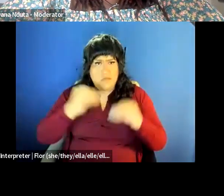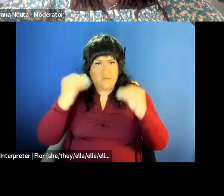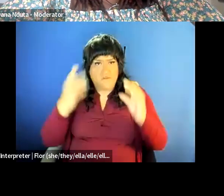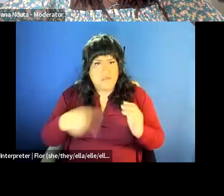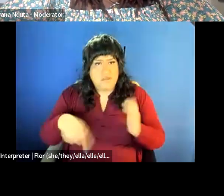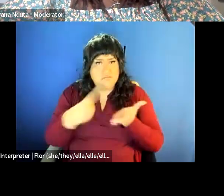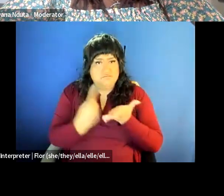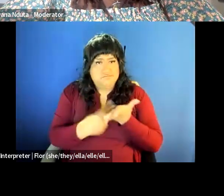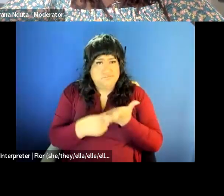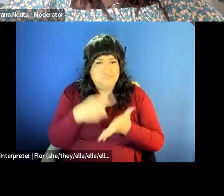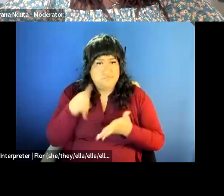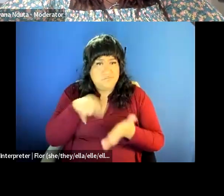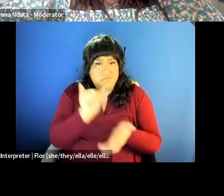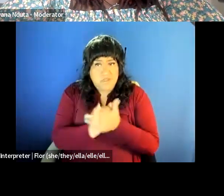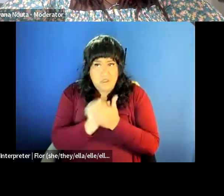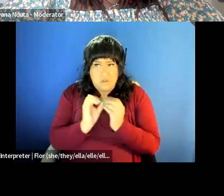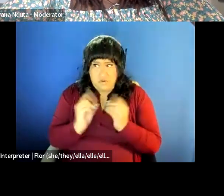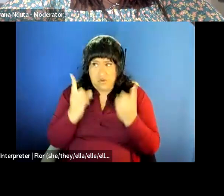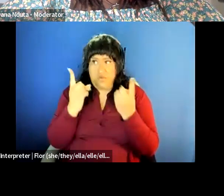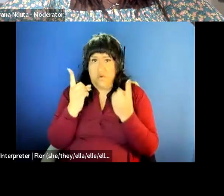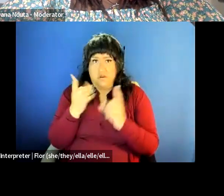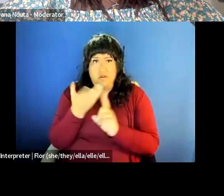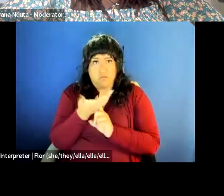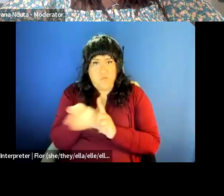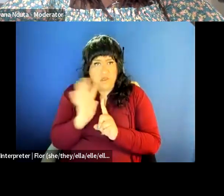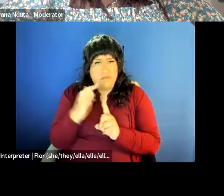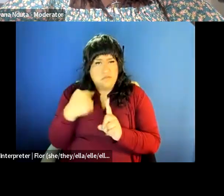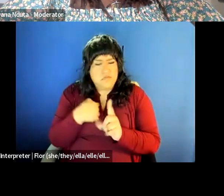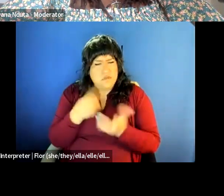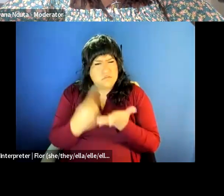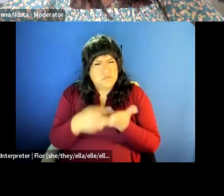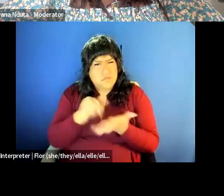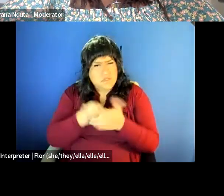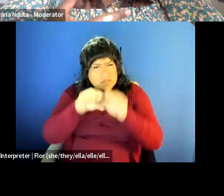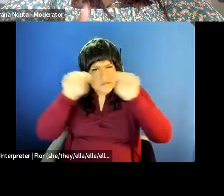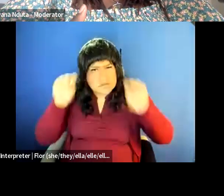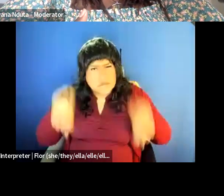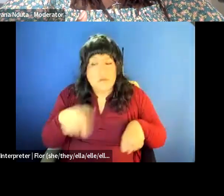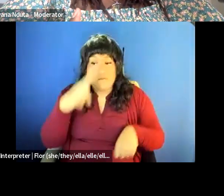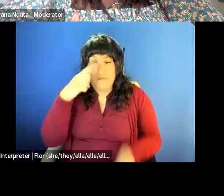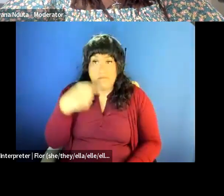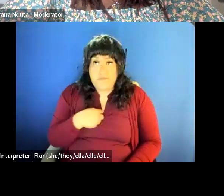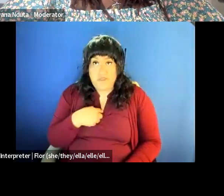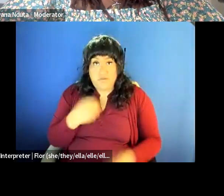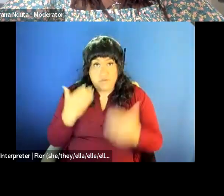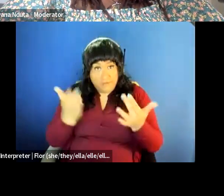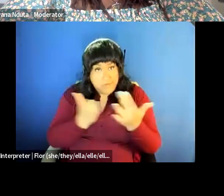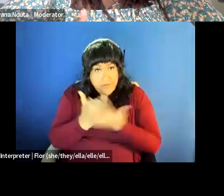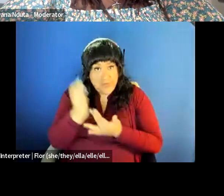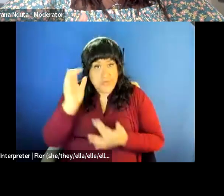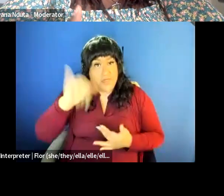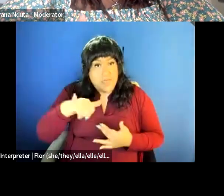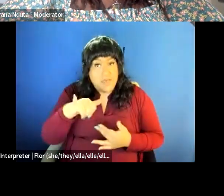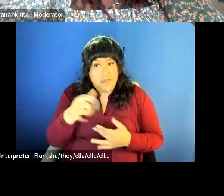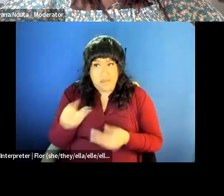talked about it. Nobody around me had talked about this. And so for me to be going through it, and it